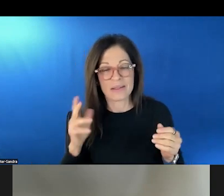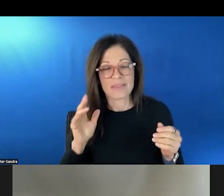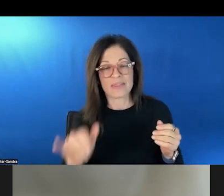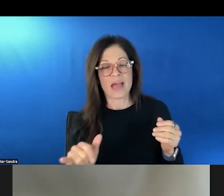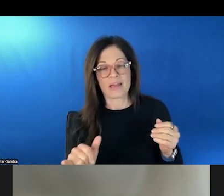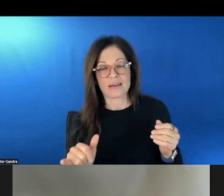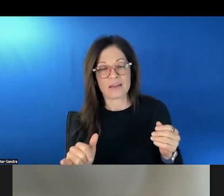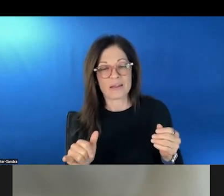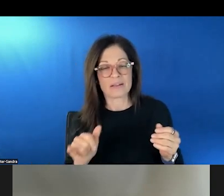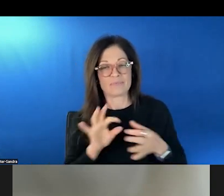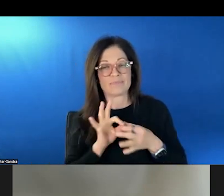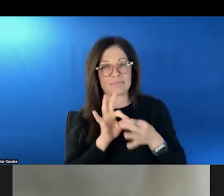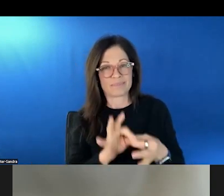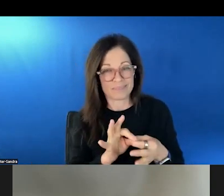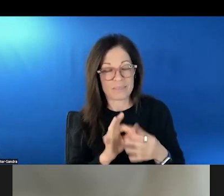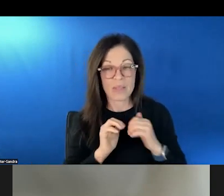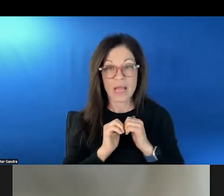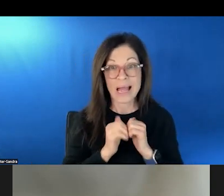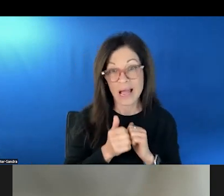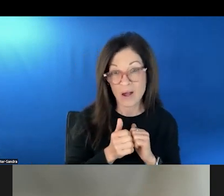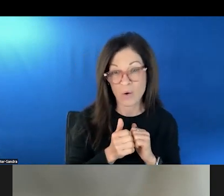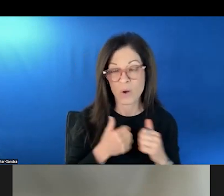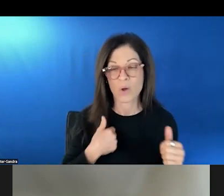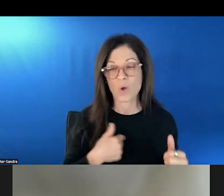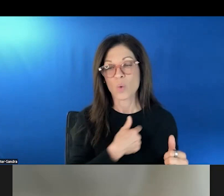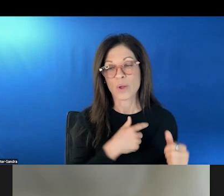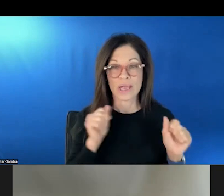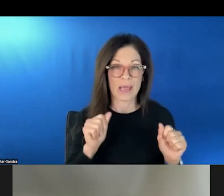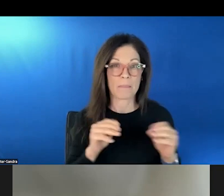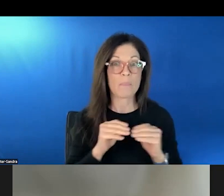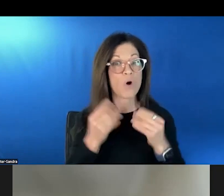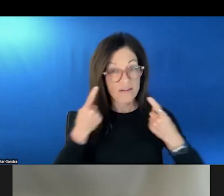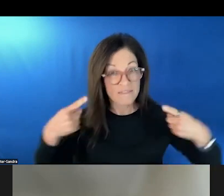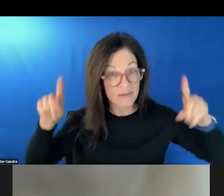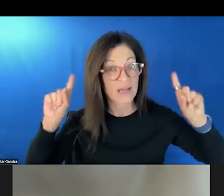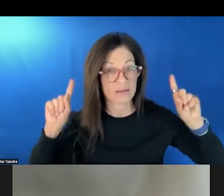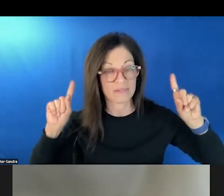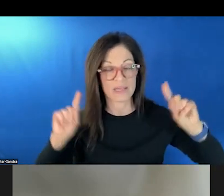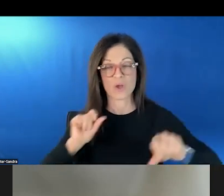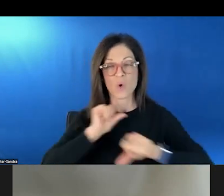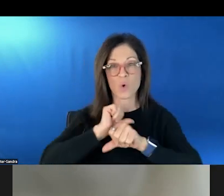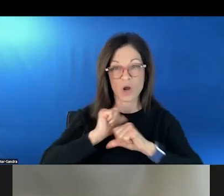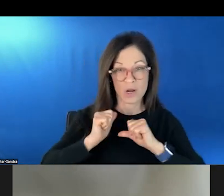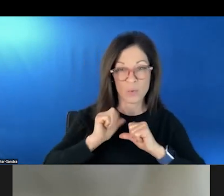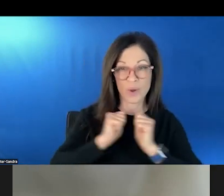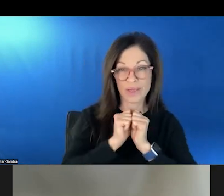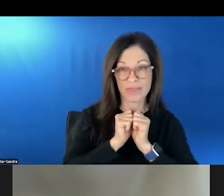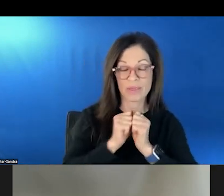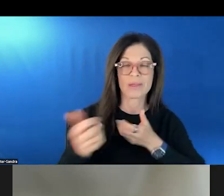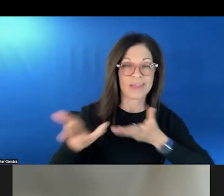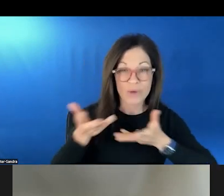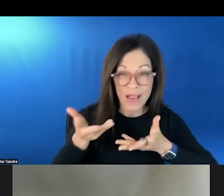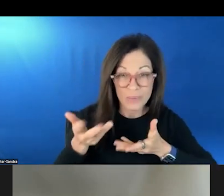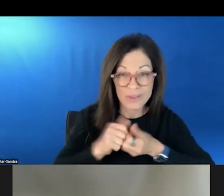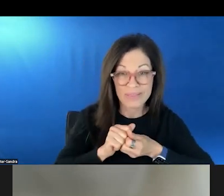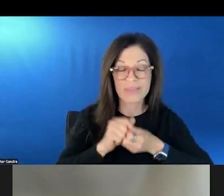speaks to how we can more effectively work with, interact with, provide support